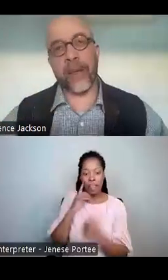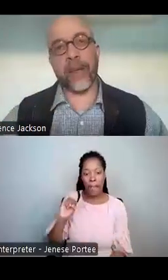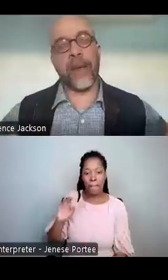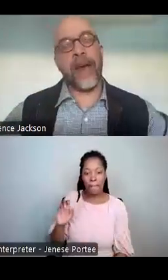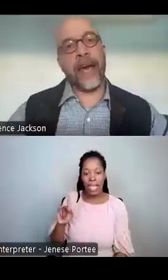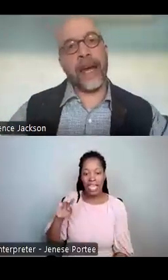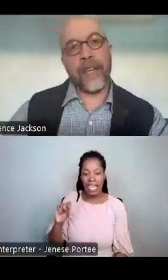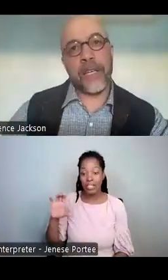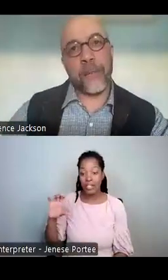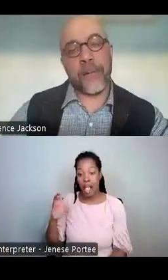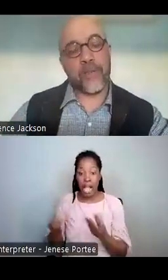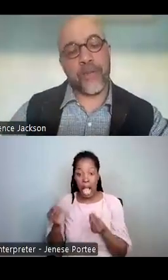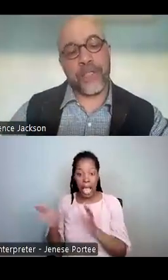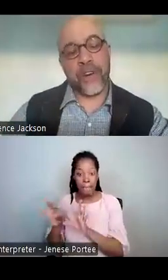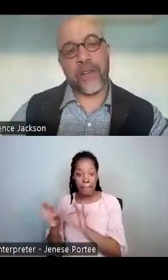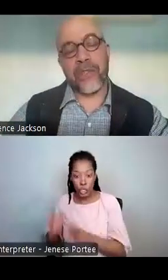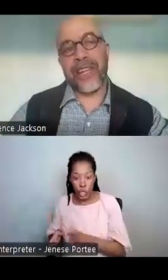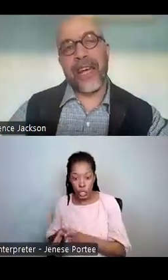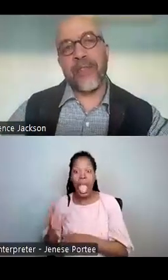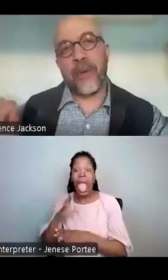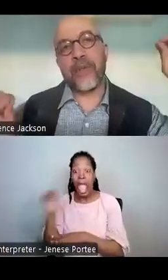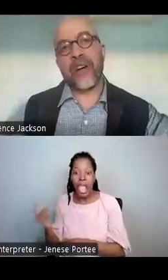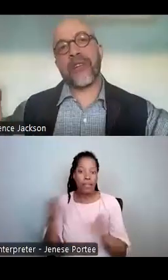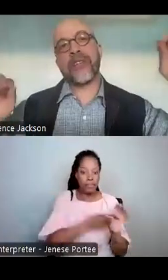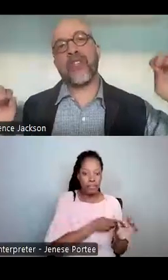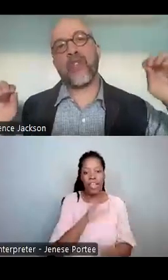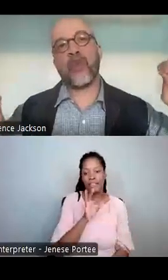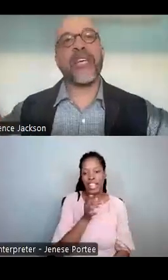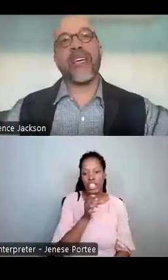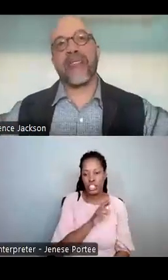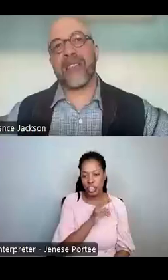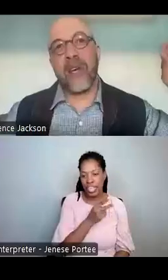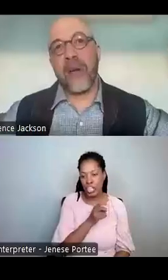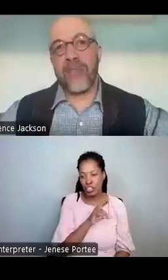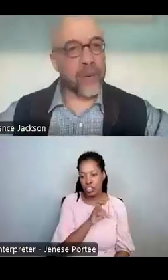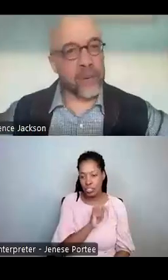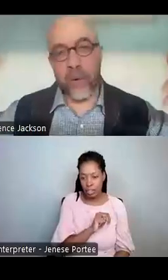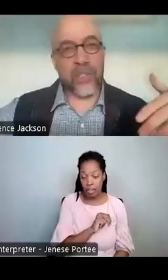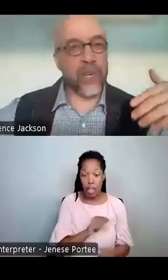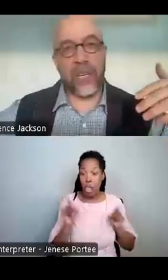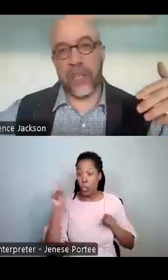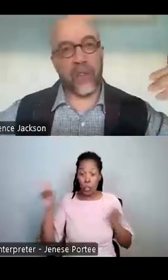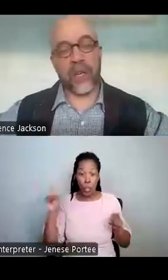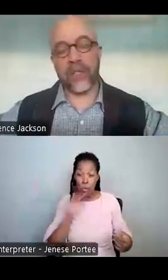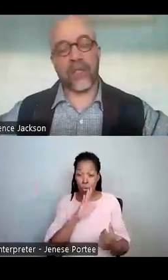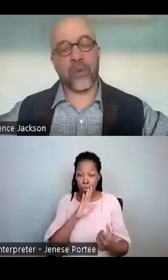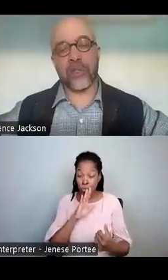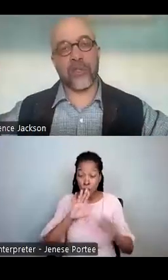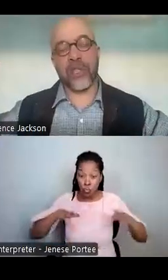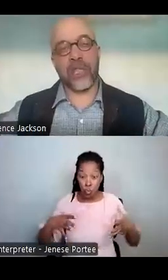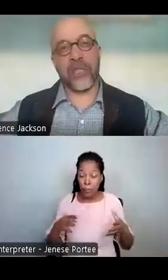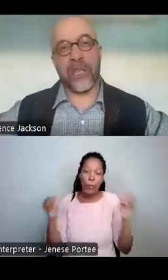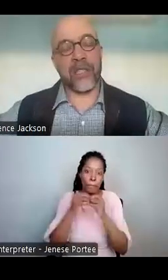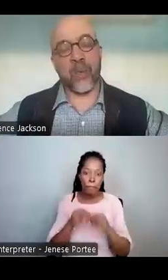Kirk band. And then he plays for Fletcher Henderson. Those are the swingingest. They're more swinging than Duke Ellington's